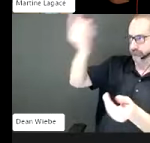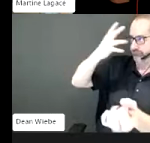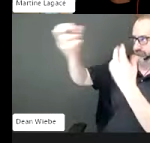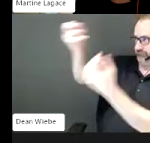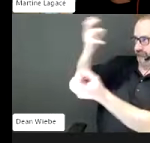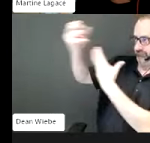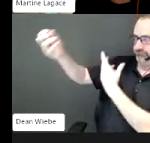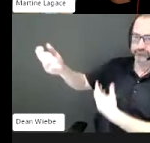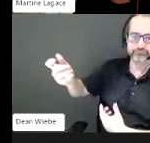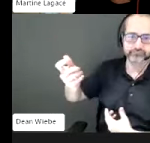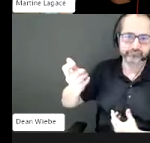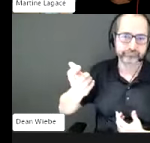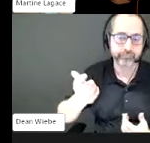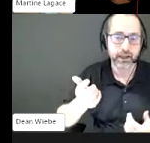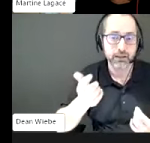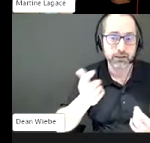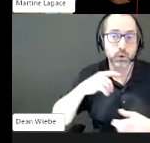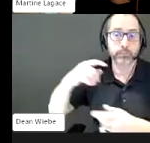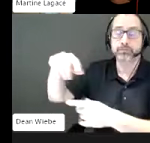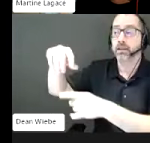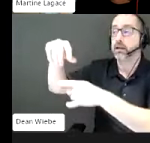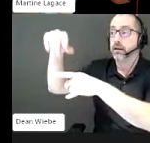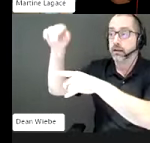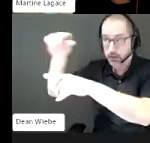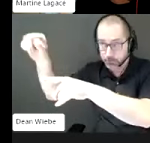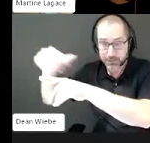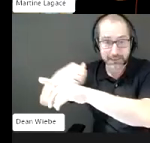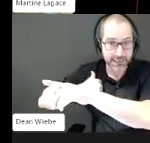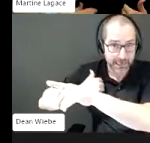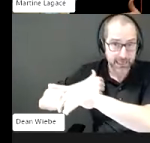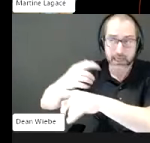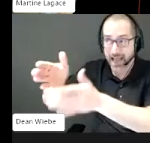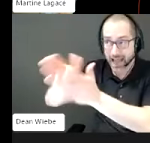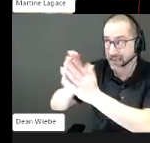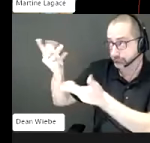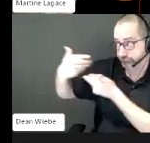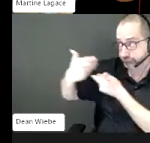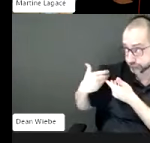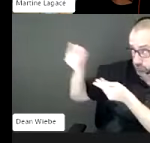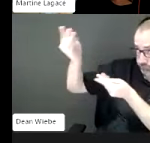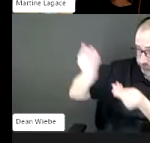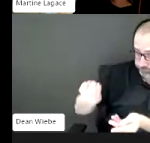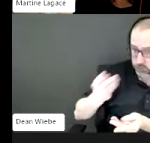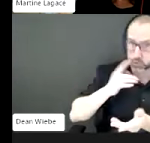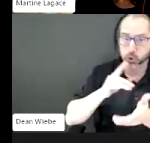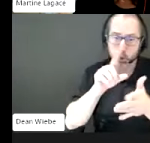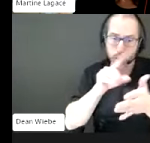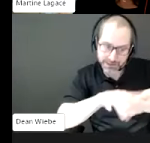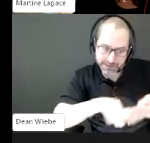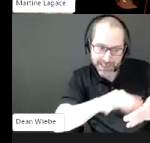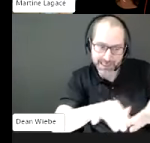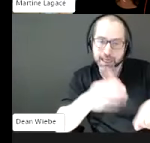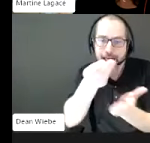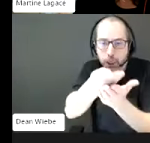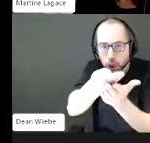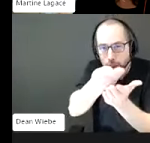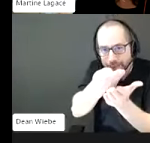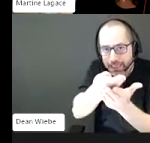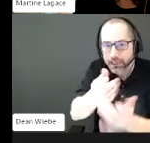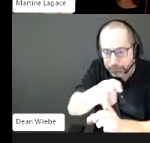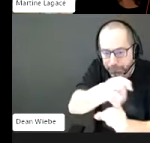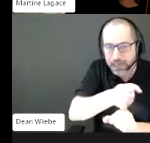at the economic and social impacts of ageism, but that was before the pandemic, I must say. They had asked us